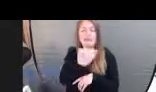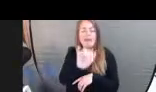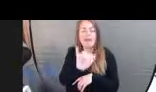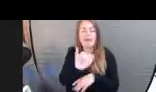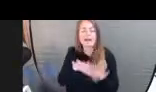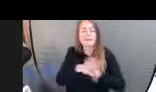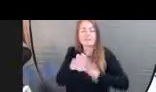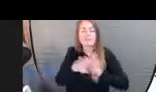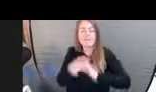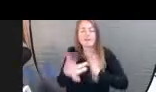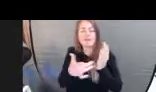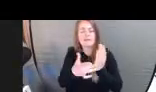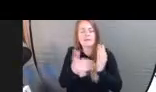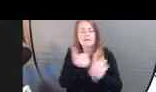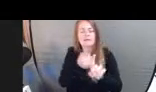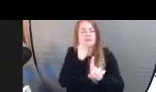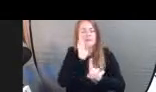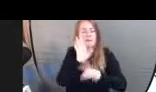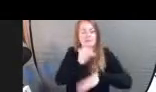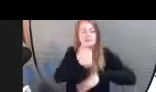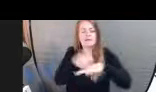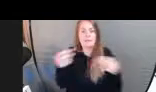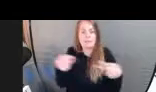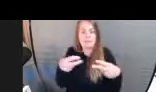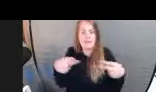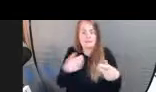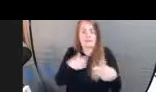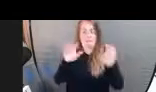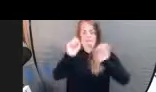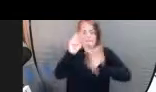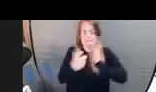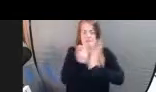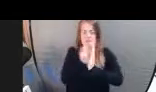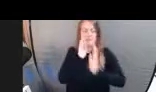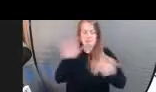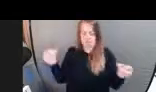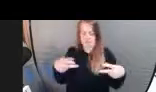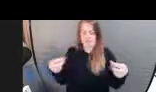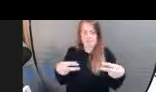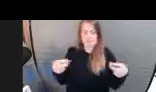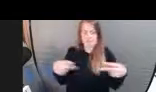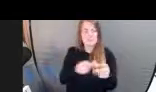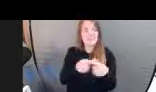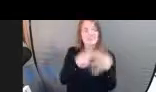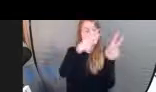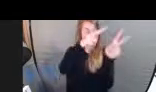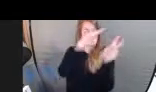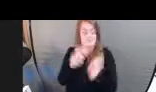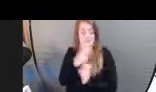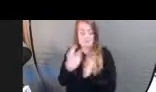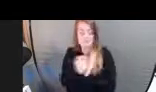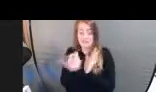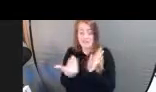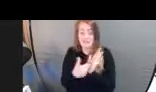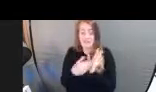generate the captions in real time over top of your video and then re-export your video so that you